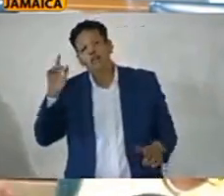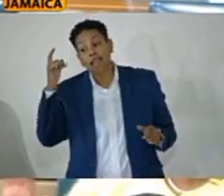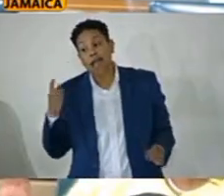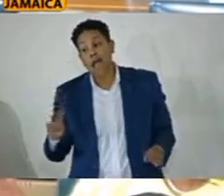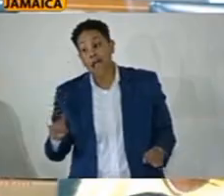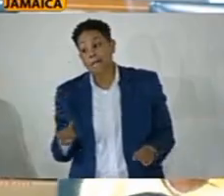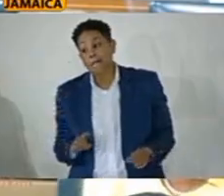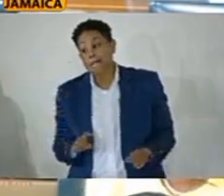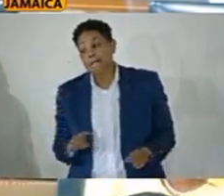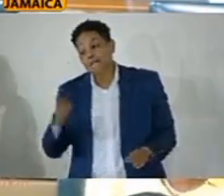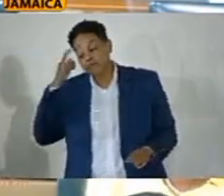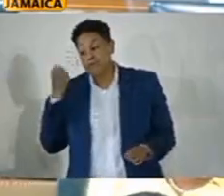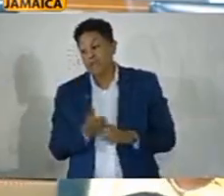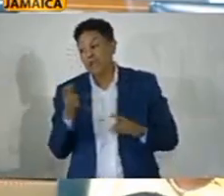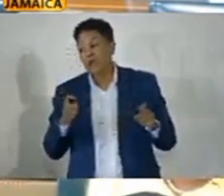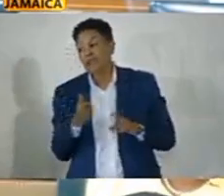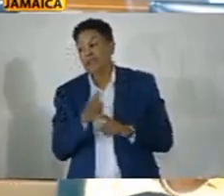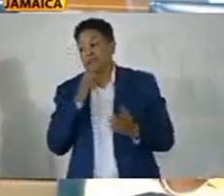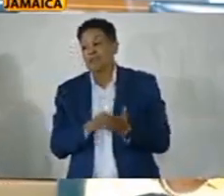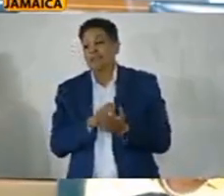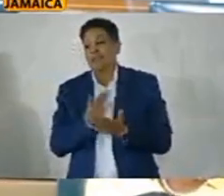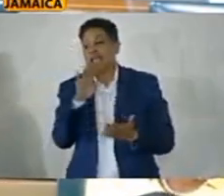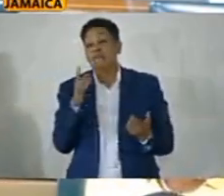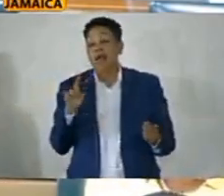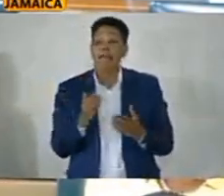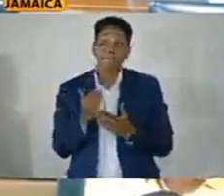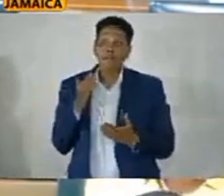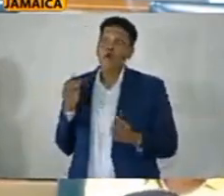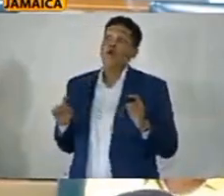before the questions are tabled, the